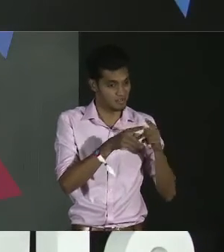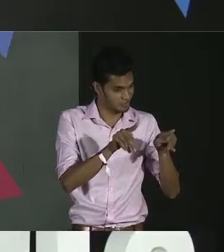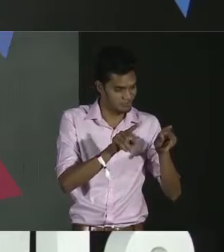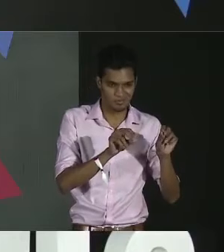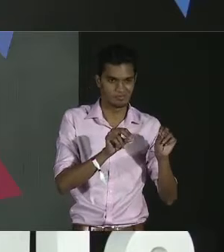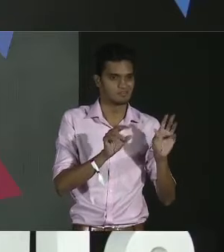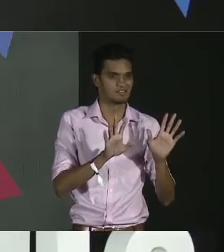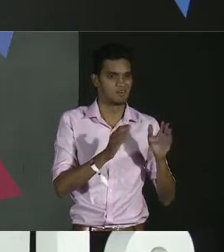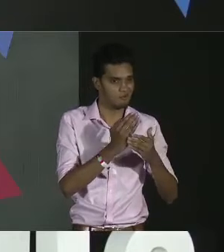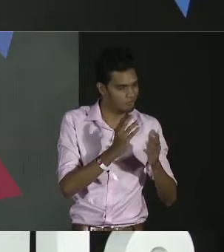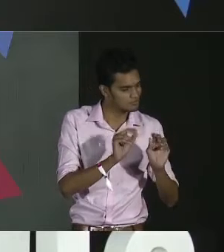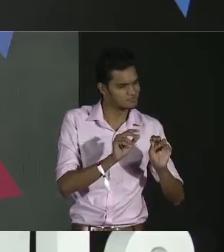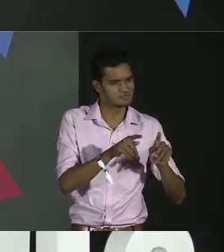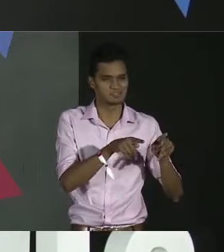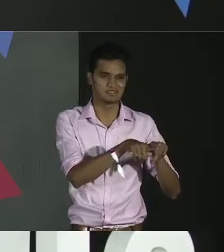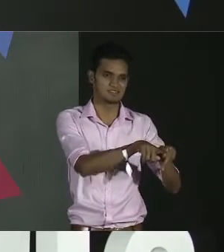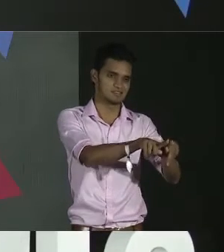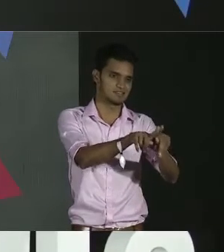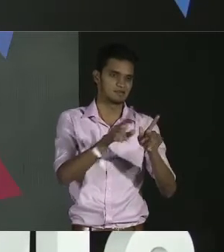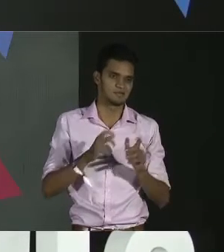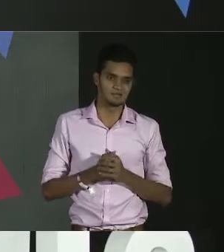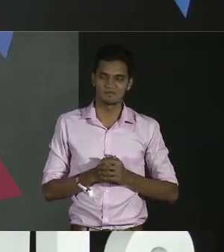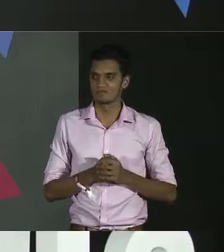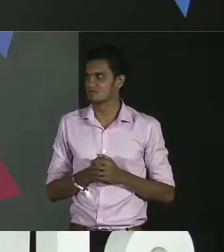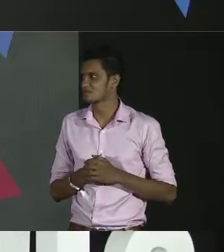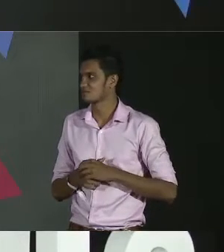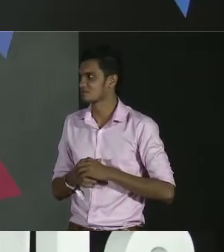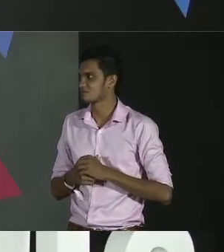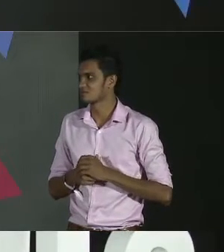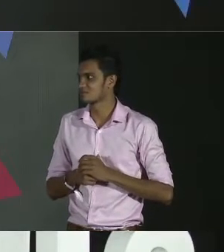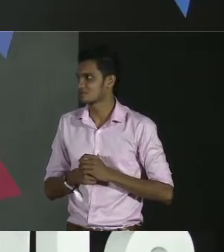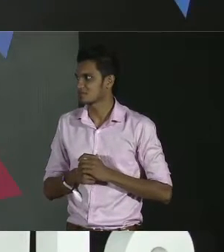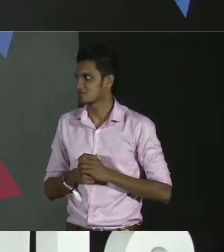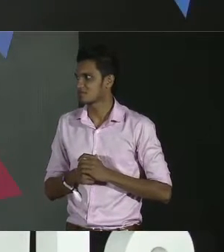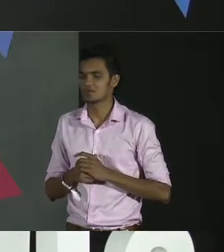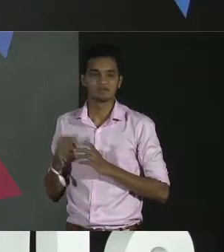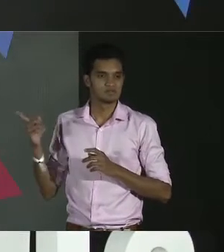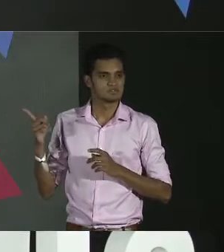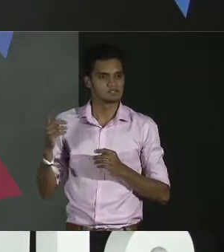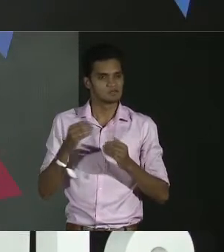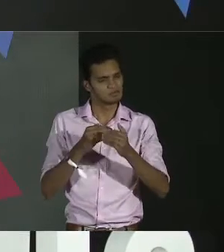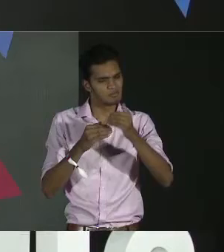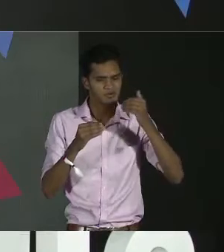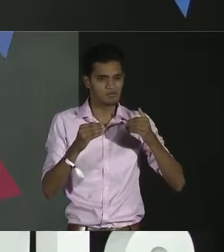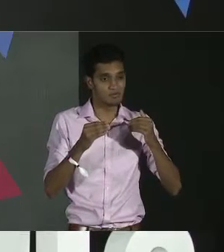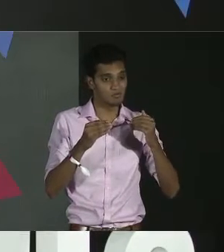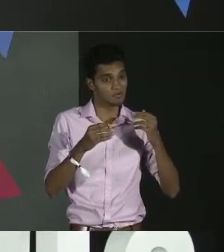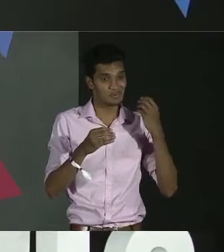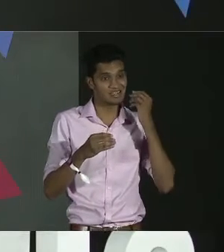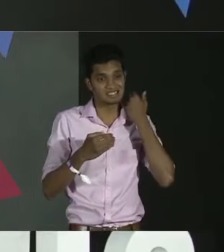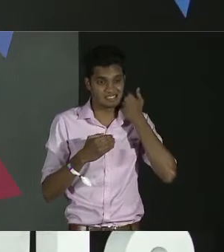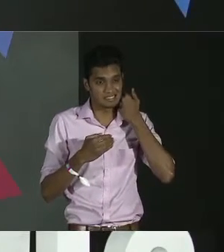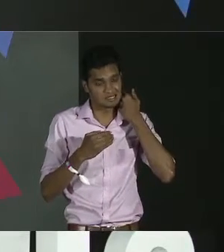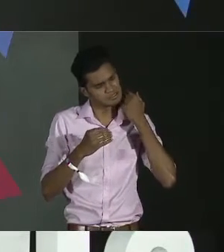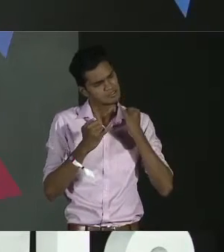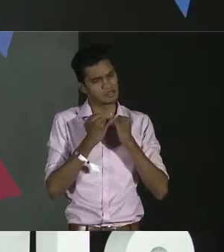work, but I had another goal in my mind that I needed to achieve. I was very independent before I got sick, and I was